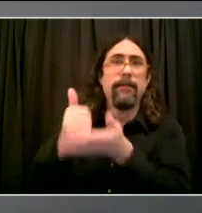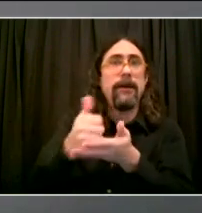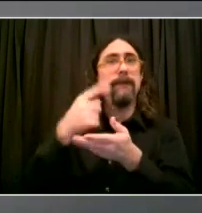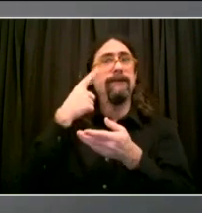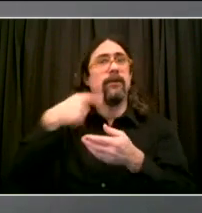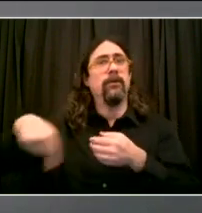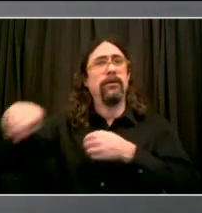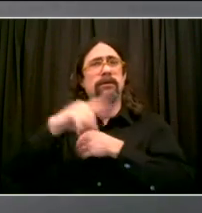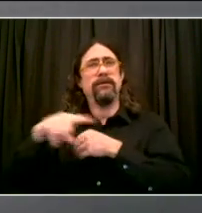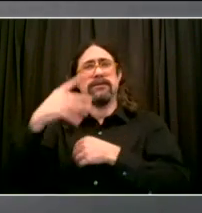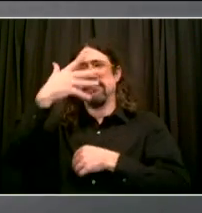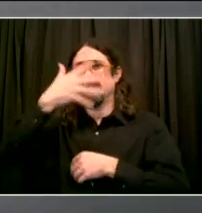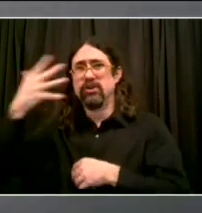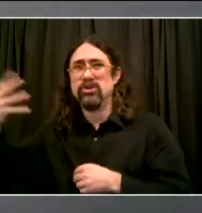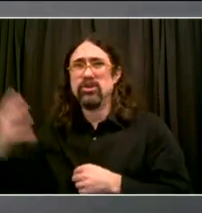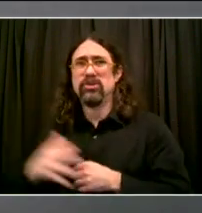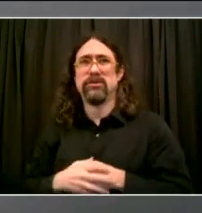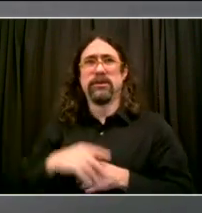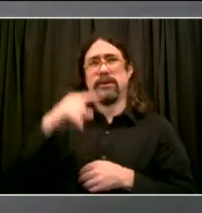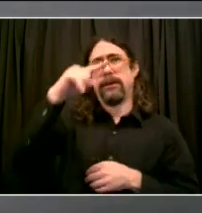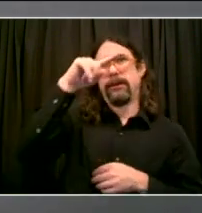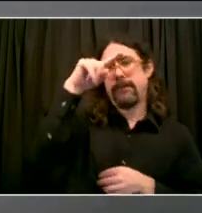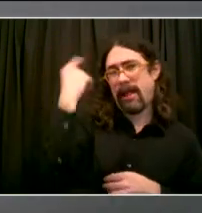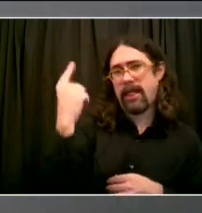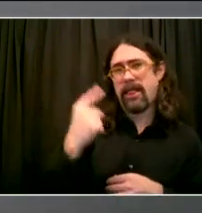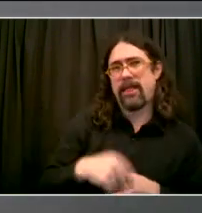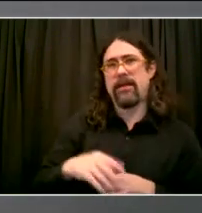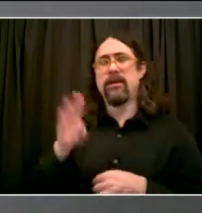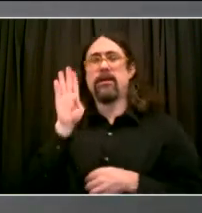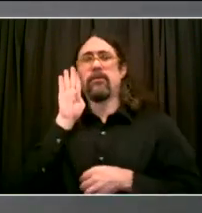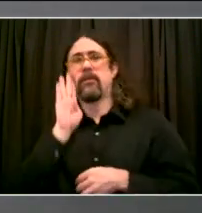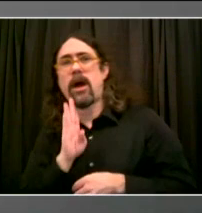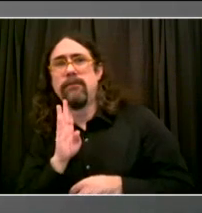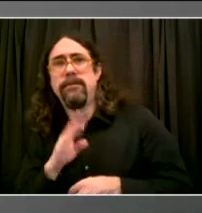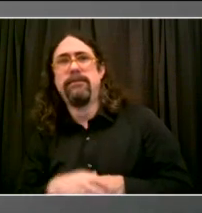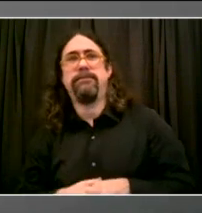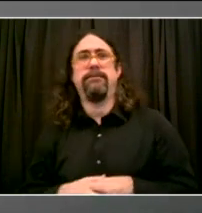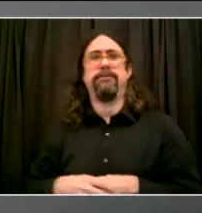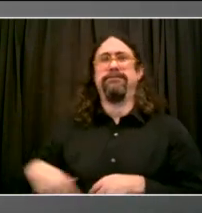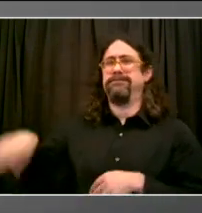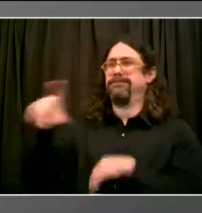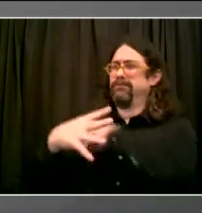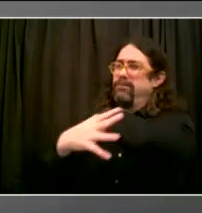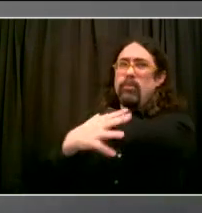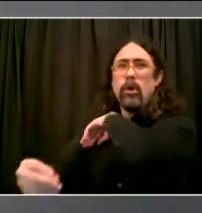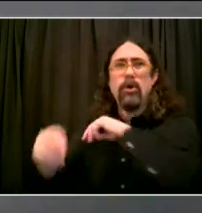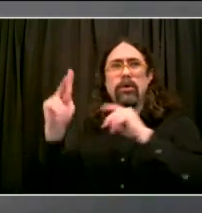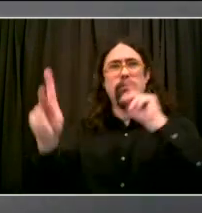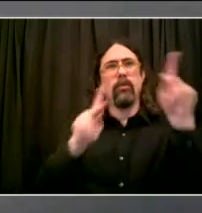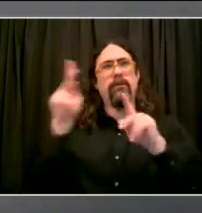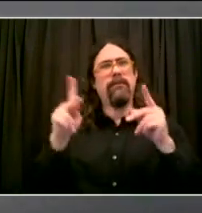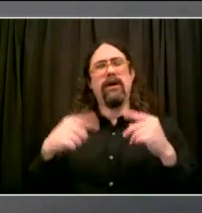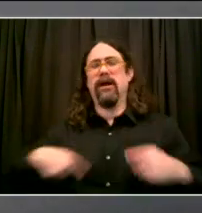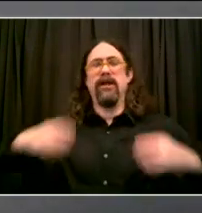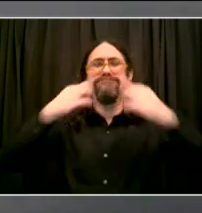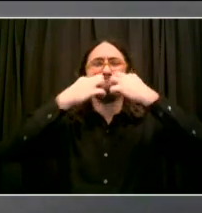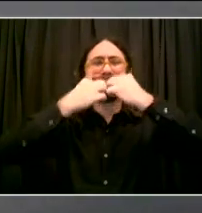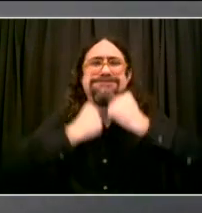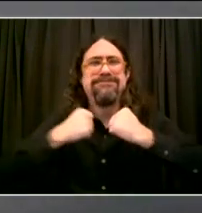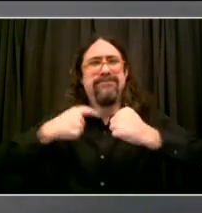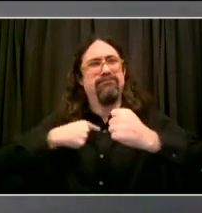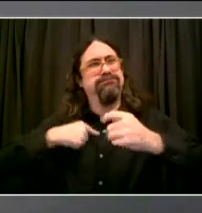vaccinate, who have been so hurt by this pandemic. And so what we are doing is we're not just waiting for people to make